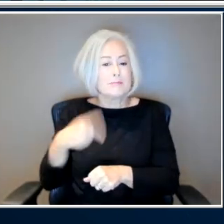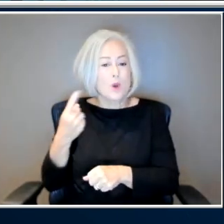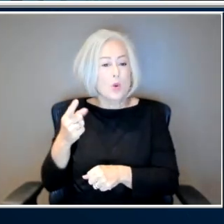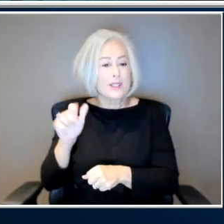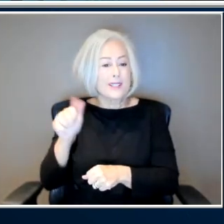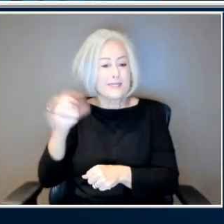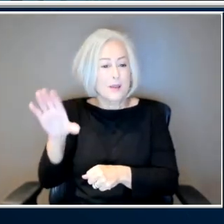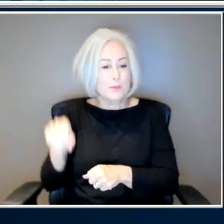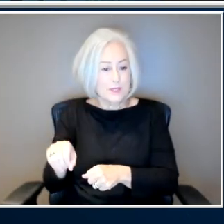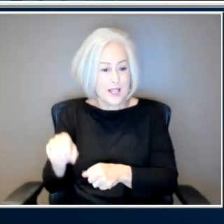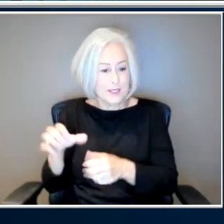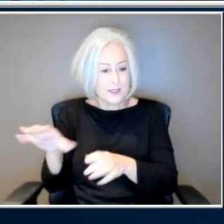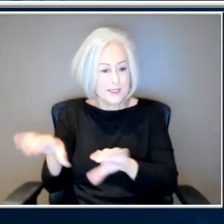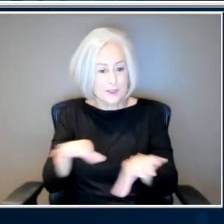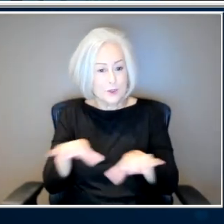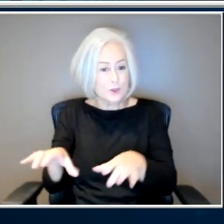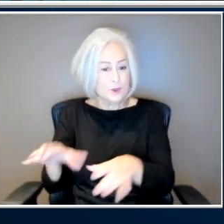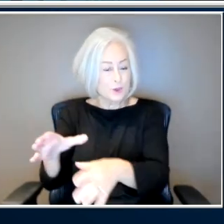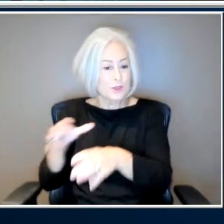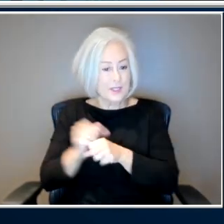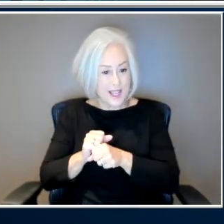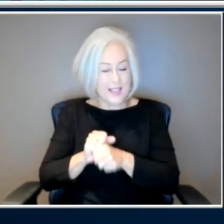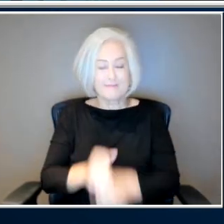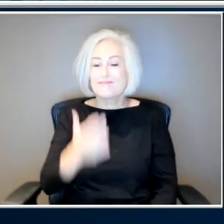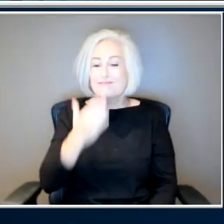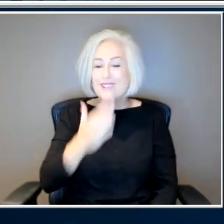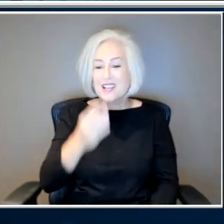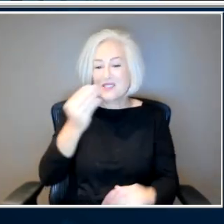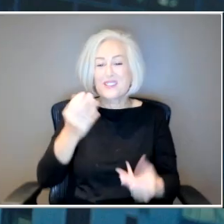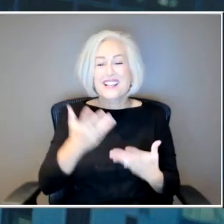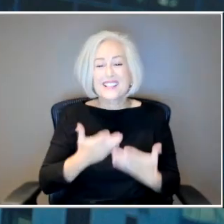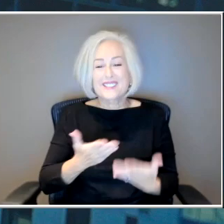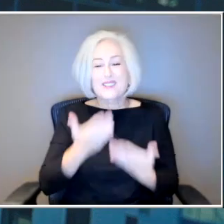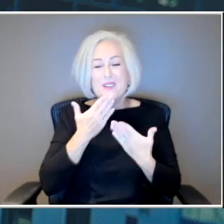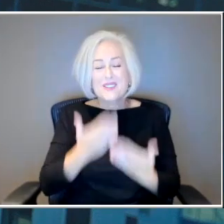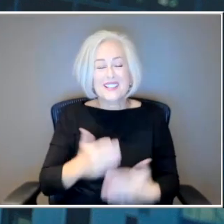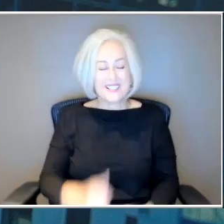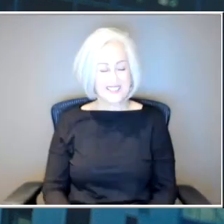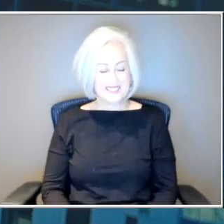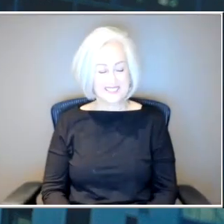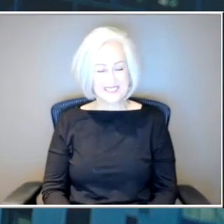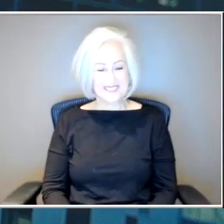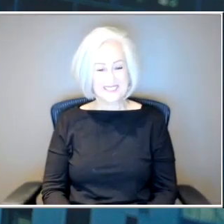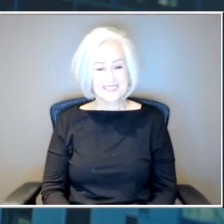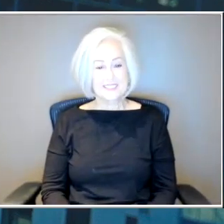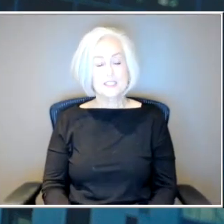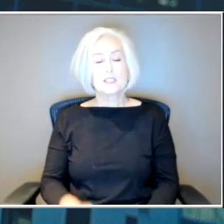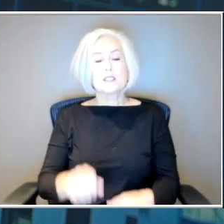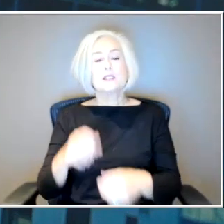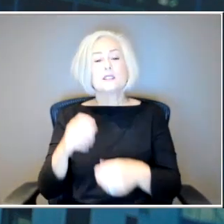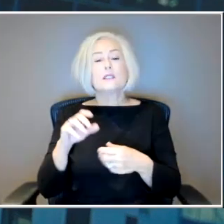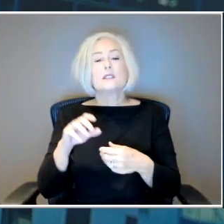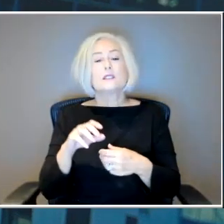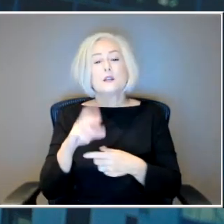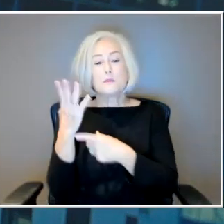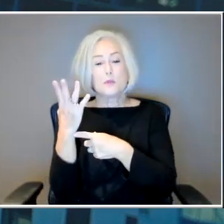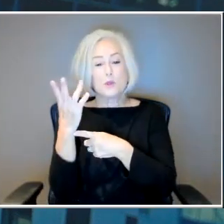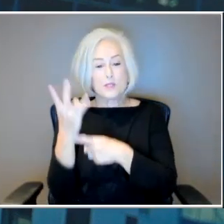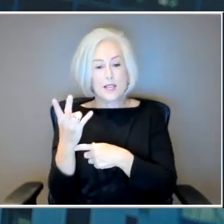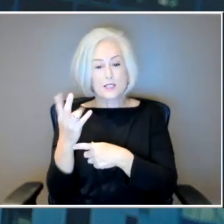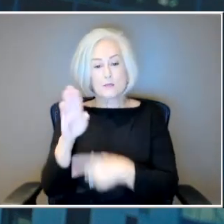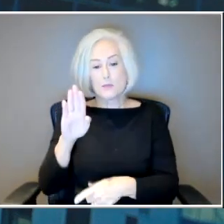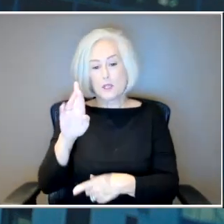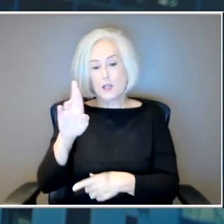your expertise. Thank you. Thank you so much, Jessica. Mutations in the BRCA1 and